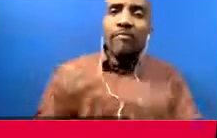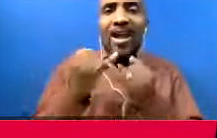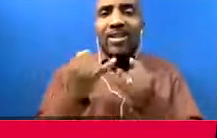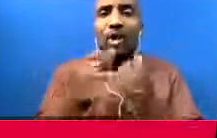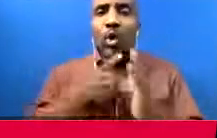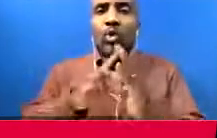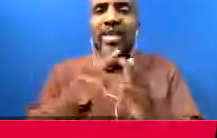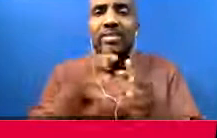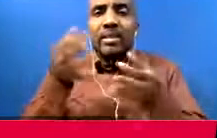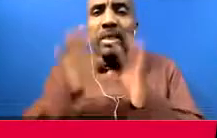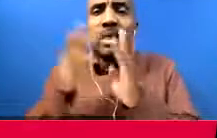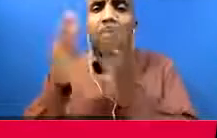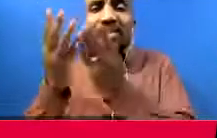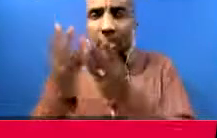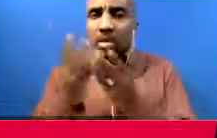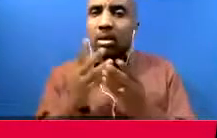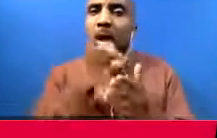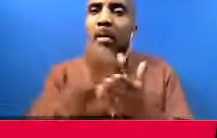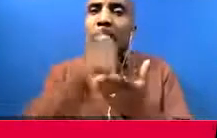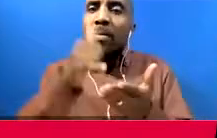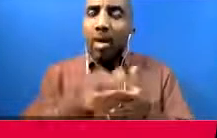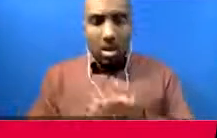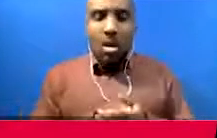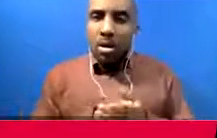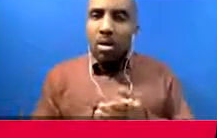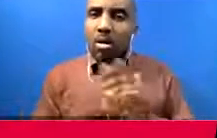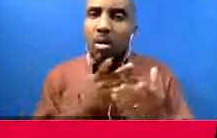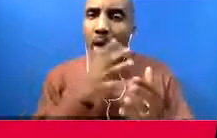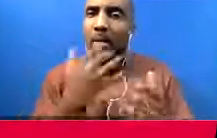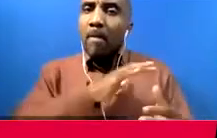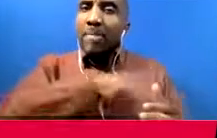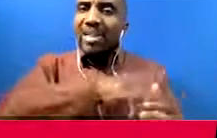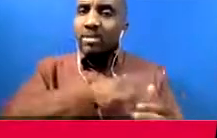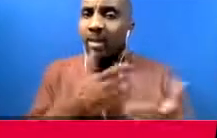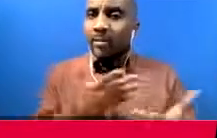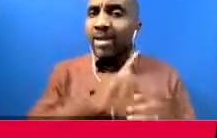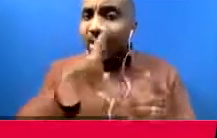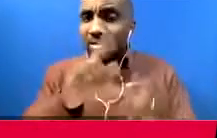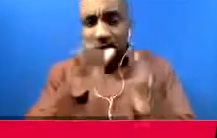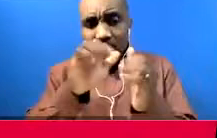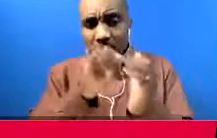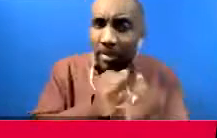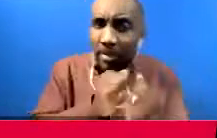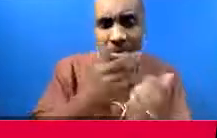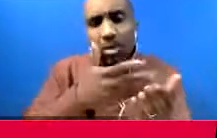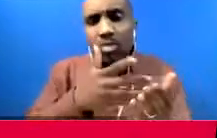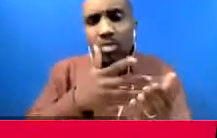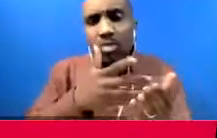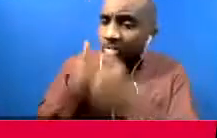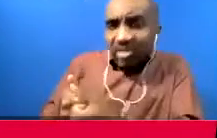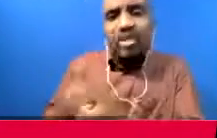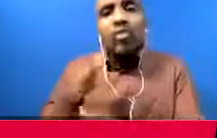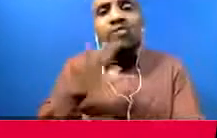in solidarity with Palestine, just 2 months after the 1967 war. And they later published papers in solidarity with South Africans